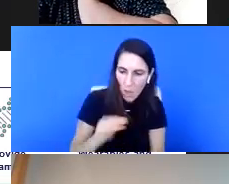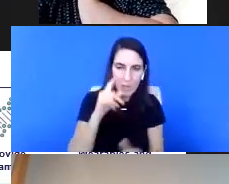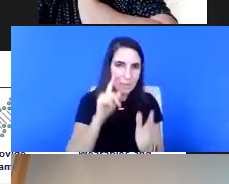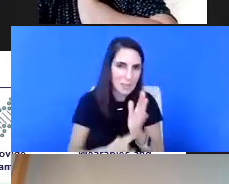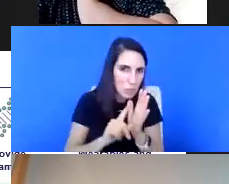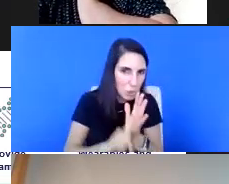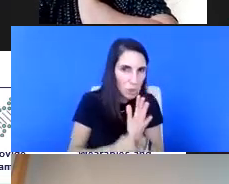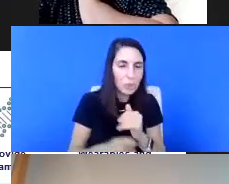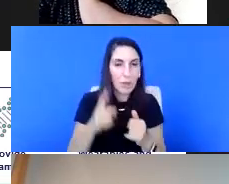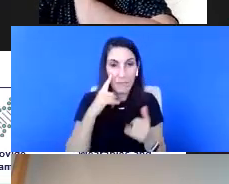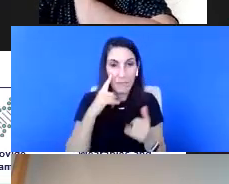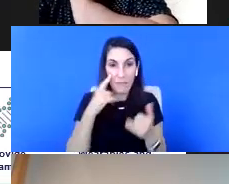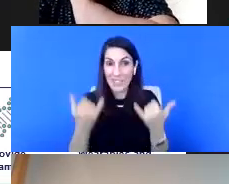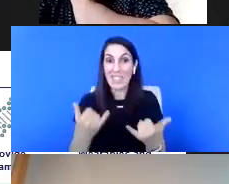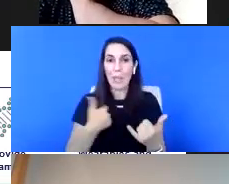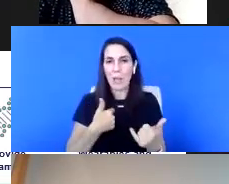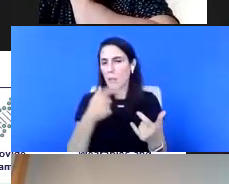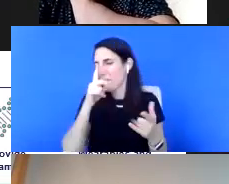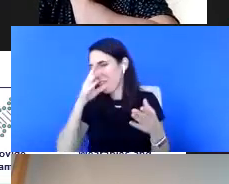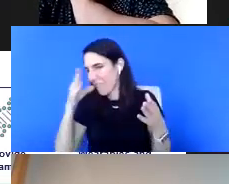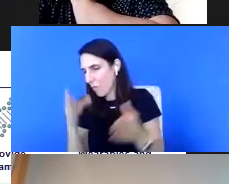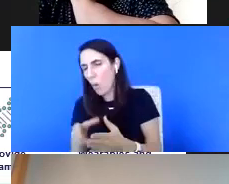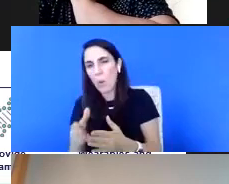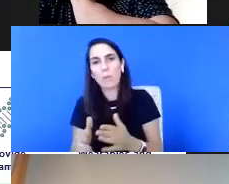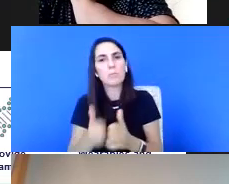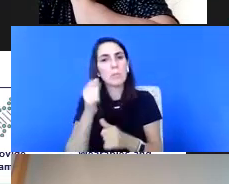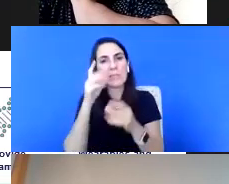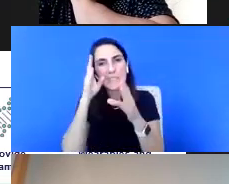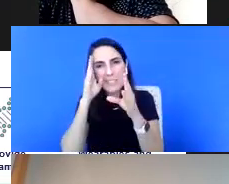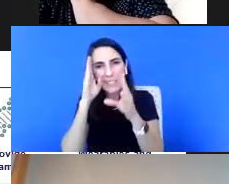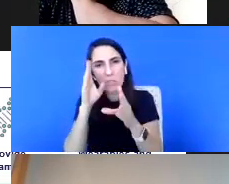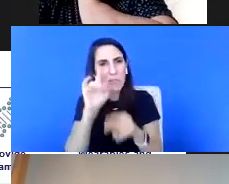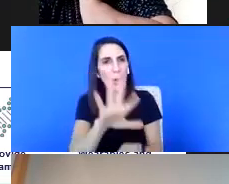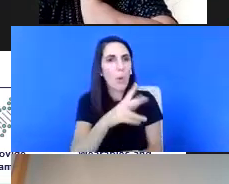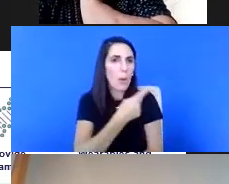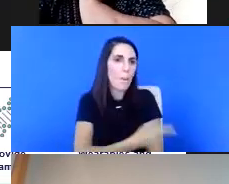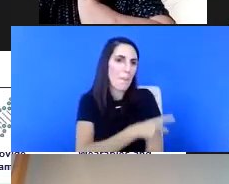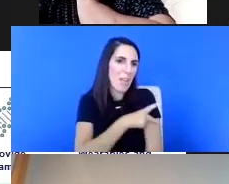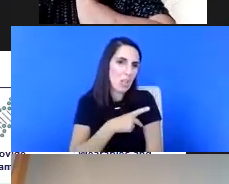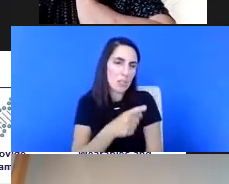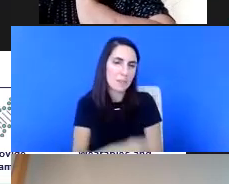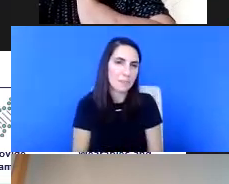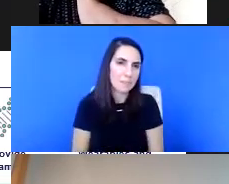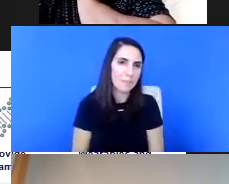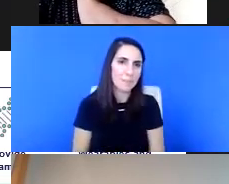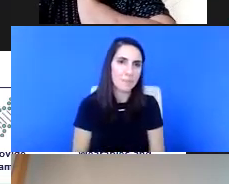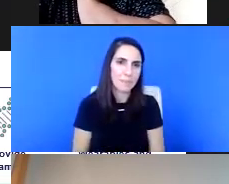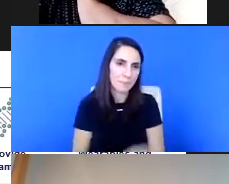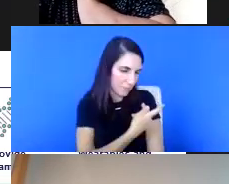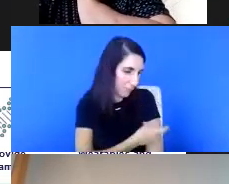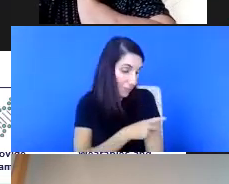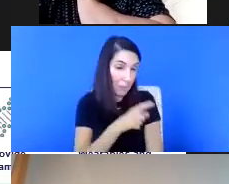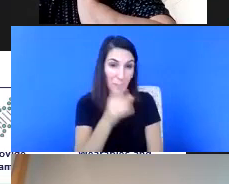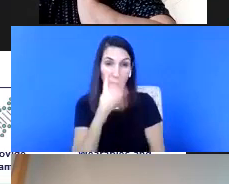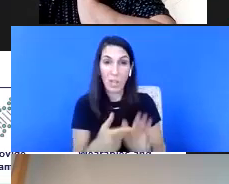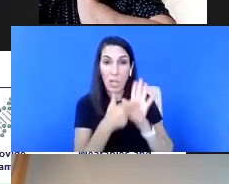purposes of today, I'm going to be focusing most of my attention on the patients column here. And the patients column, it